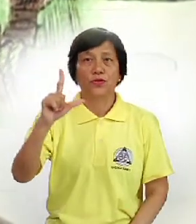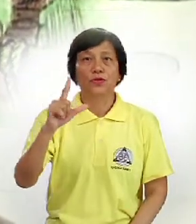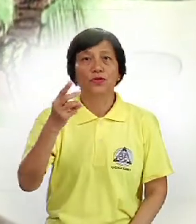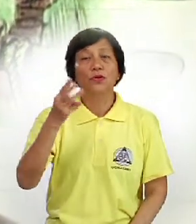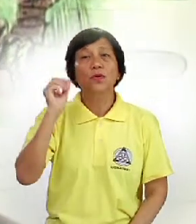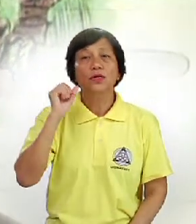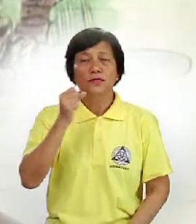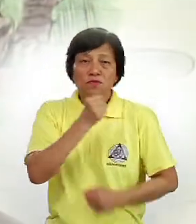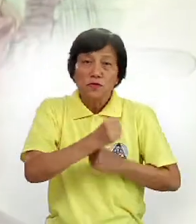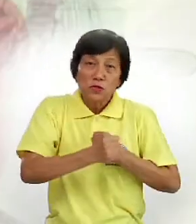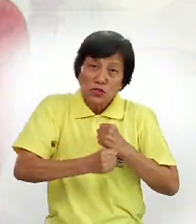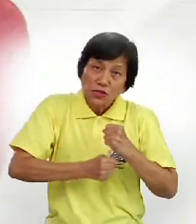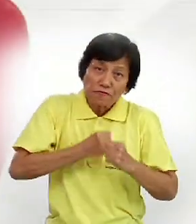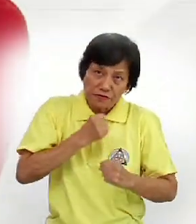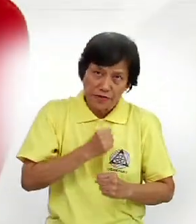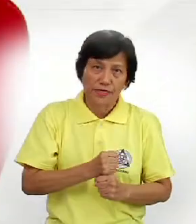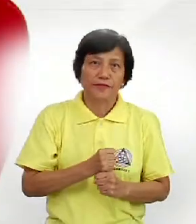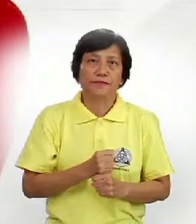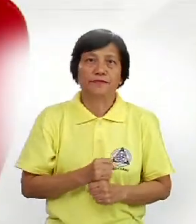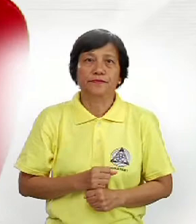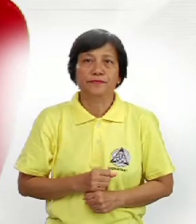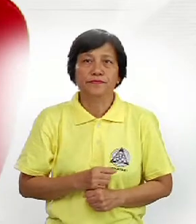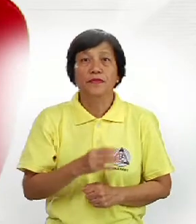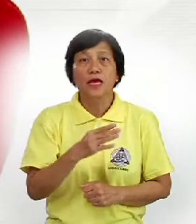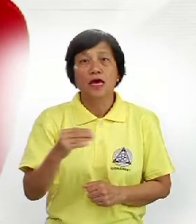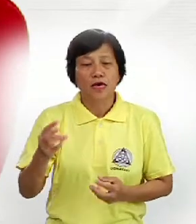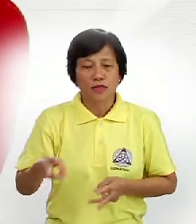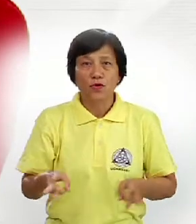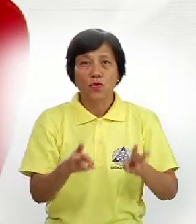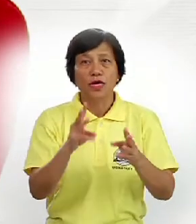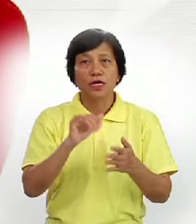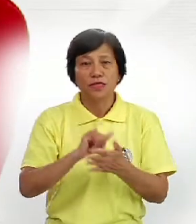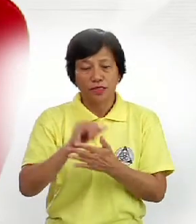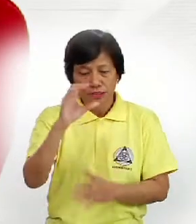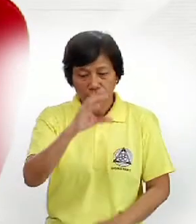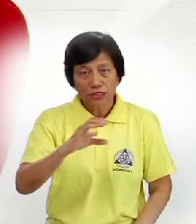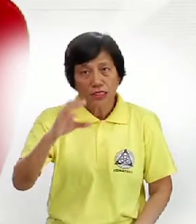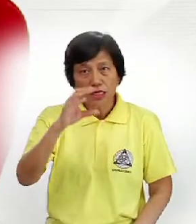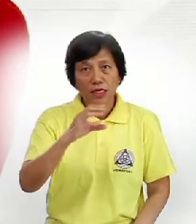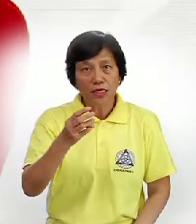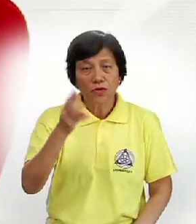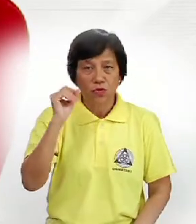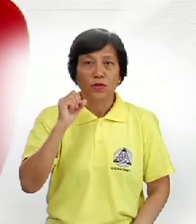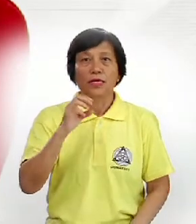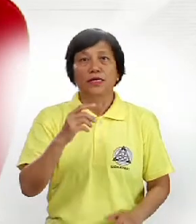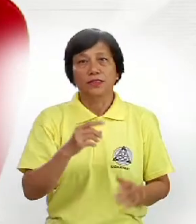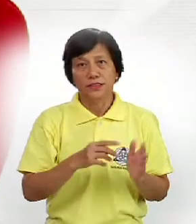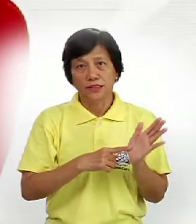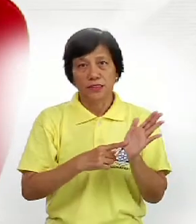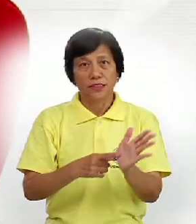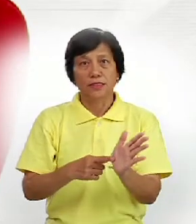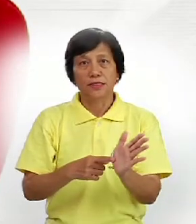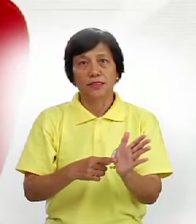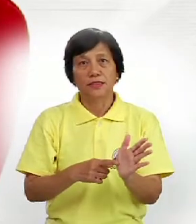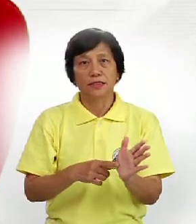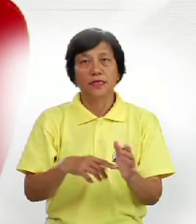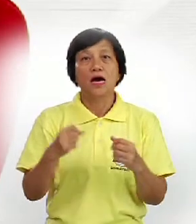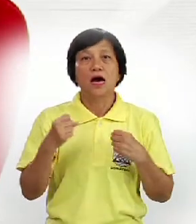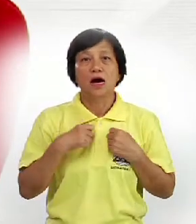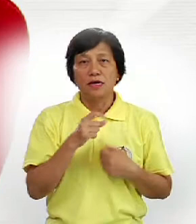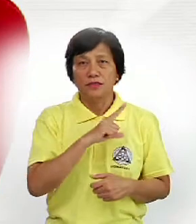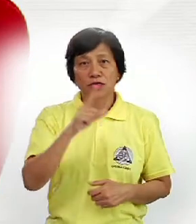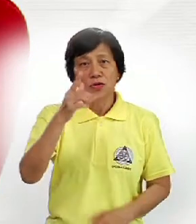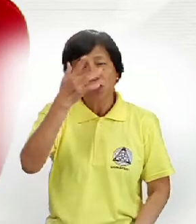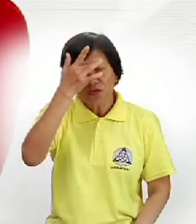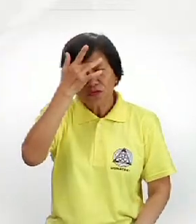was suffering. And the way that seeking was expressed was, has the Lord